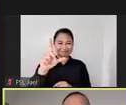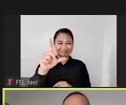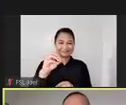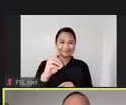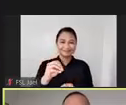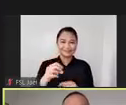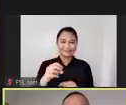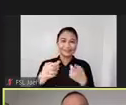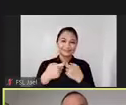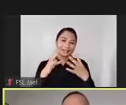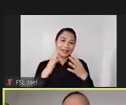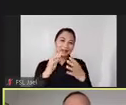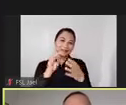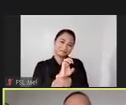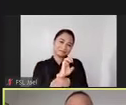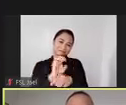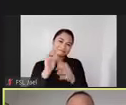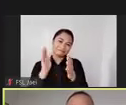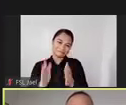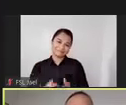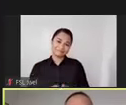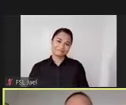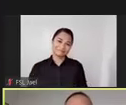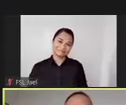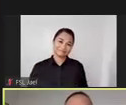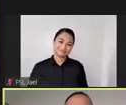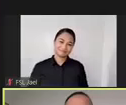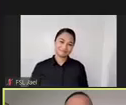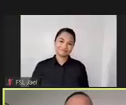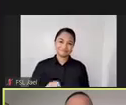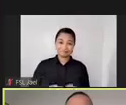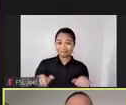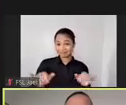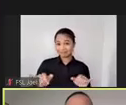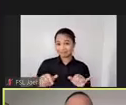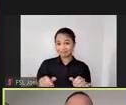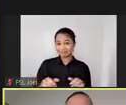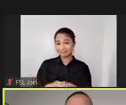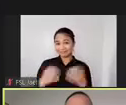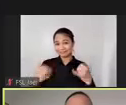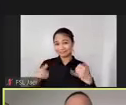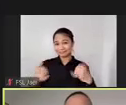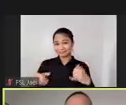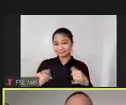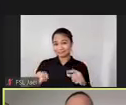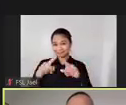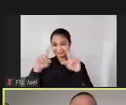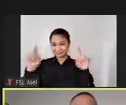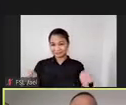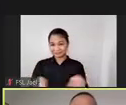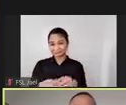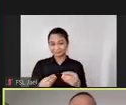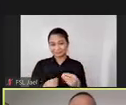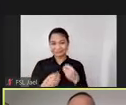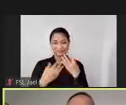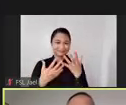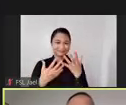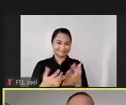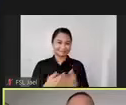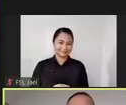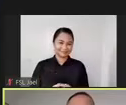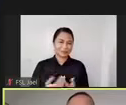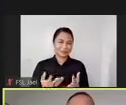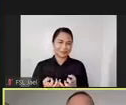giving them a head start in their quest for a better life. Moreover, during the pandemic, this solution provided to be a pillar